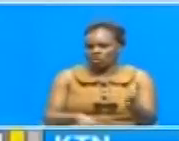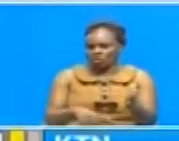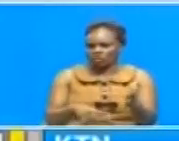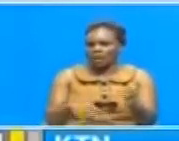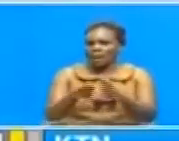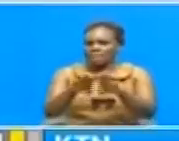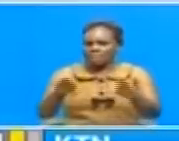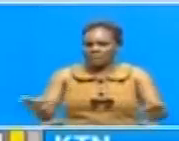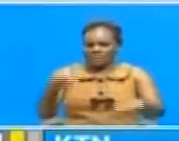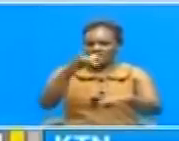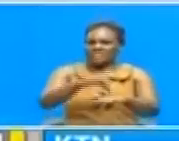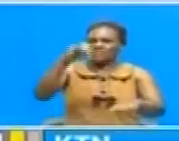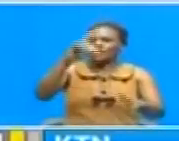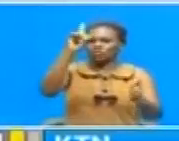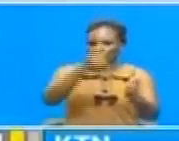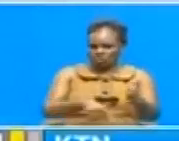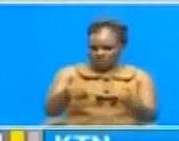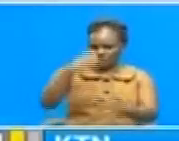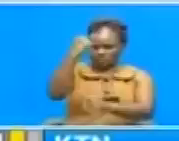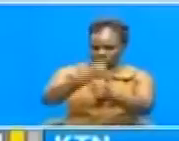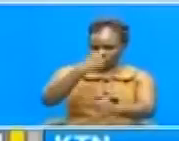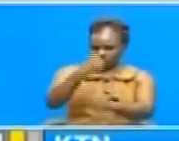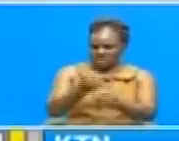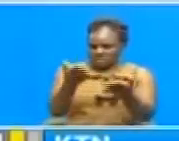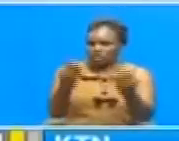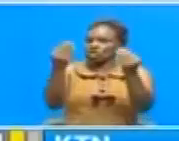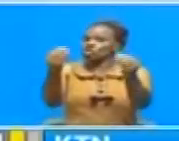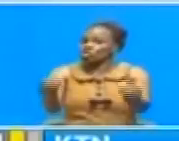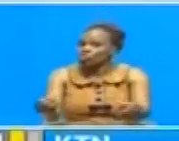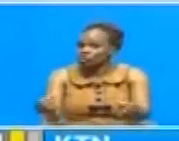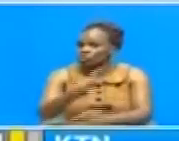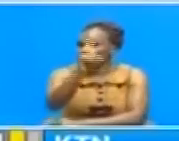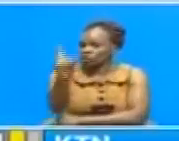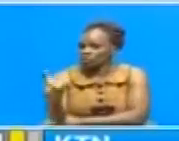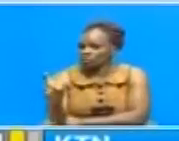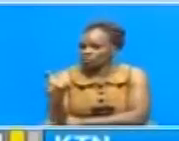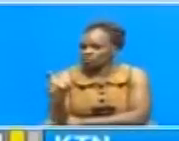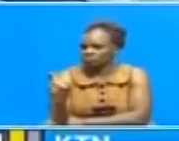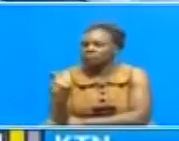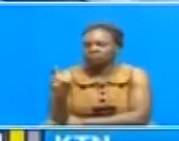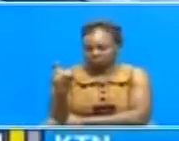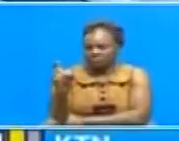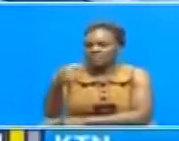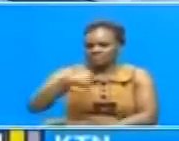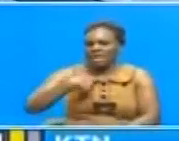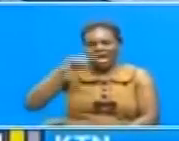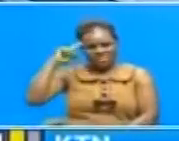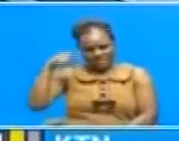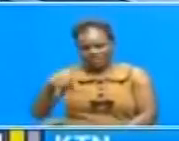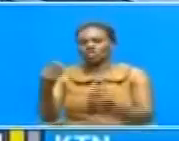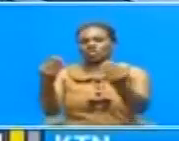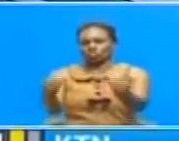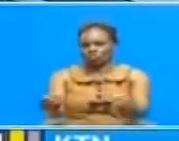long-term effects of this raid going to be? Is this a solution? Yeah, to me, it's a read to a